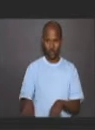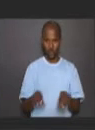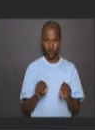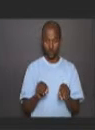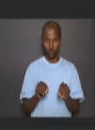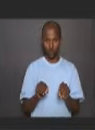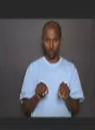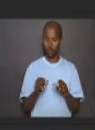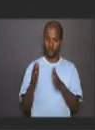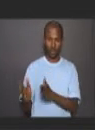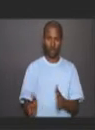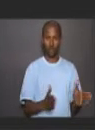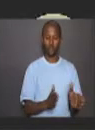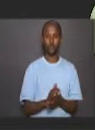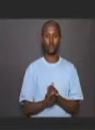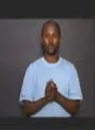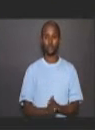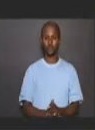Students, let's get ready.